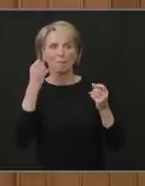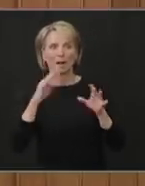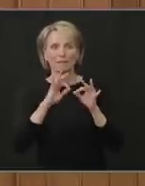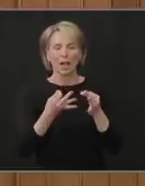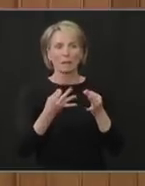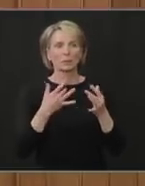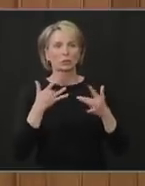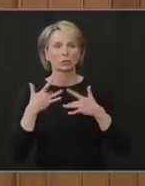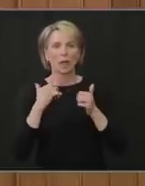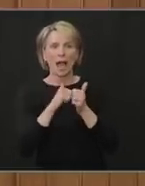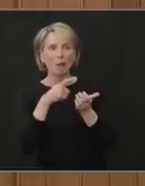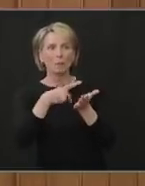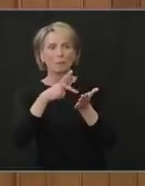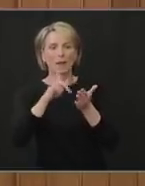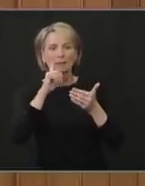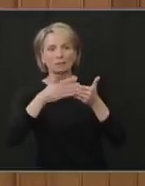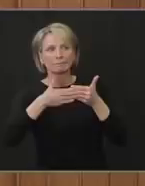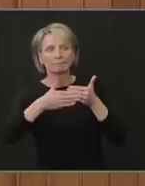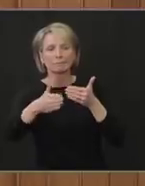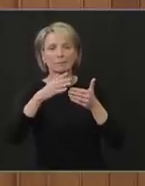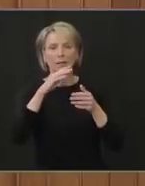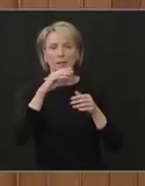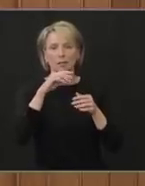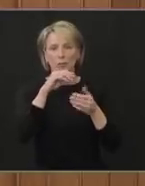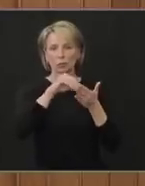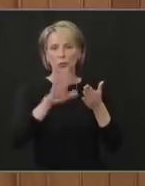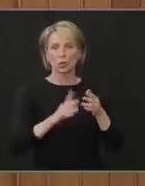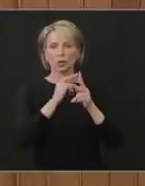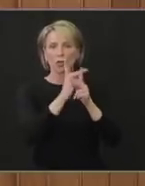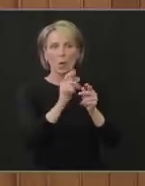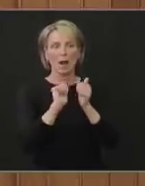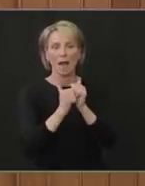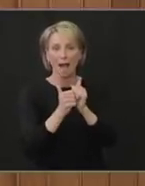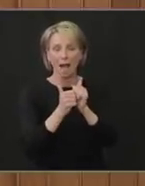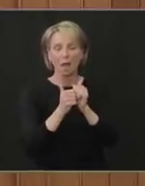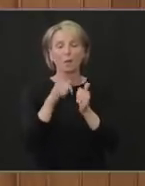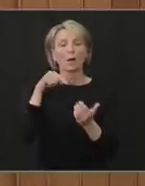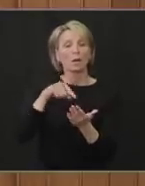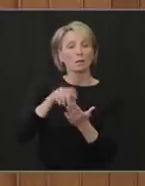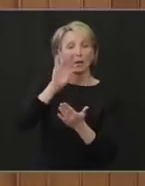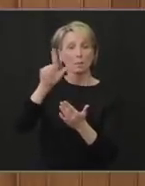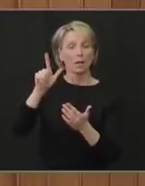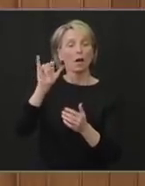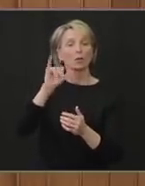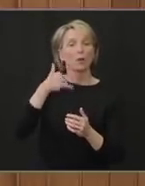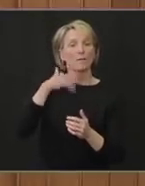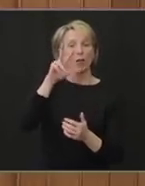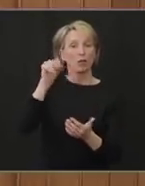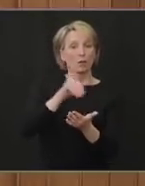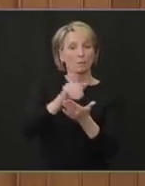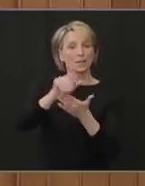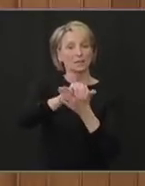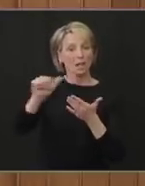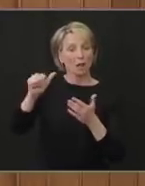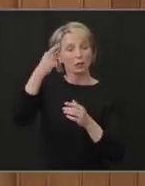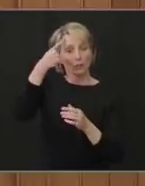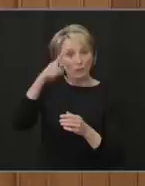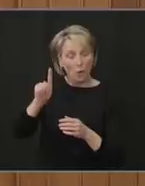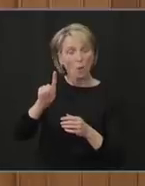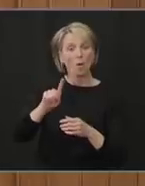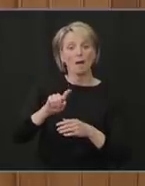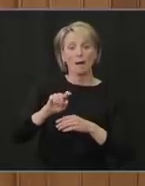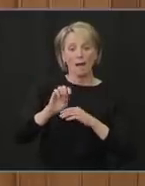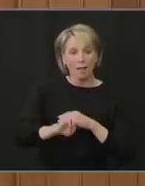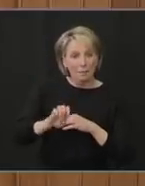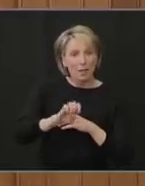payments over the course of the next few months. There's $30 billion in this bill for elementary and secondary education and higher